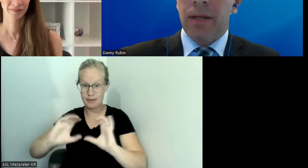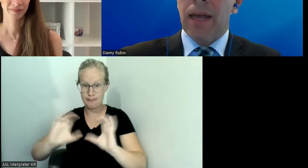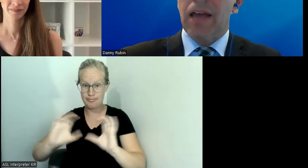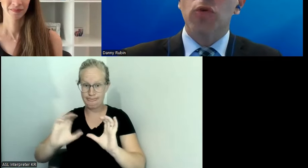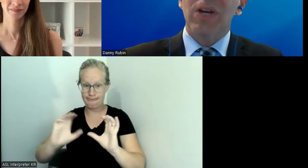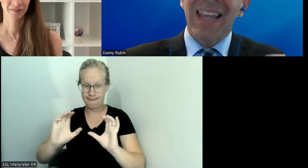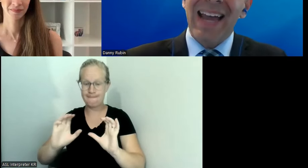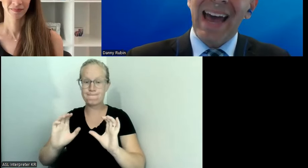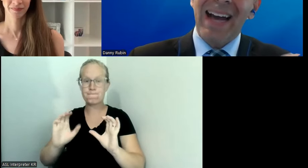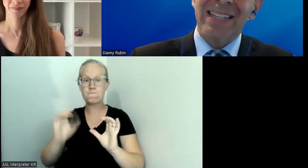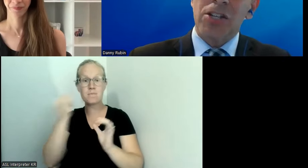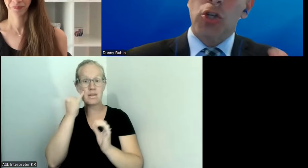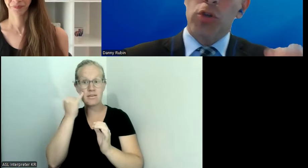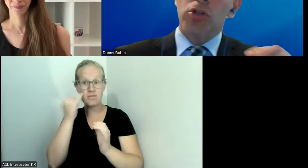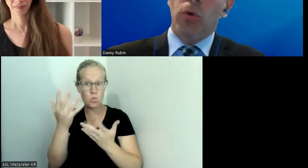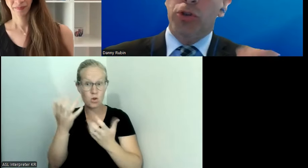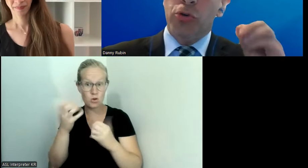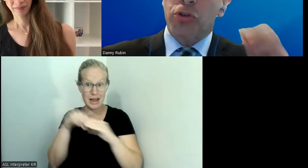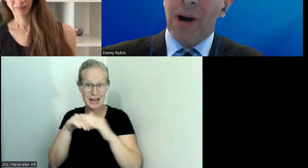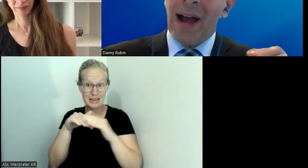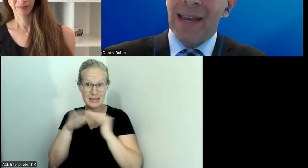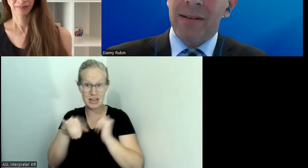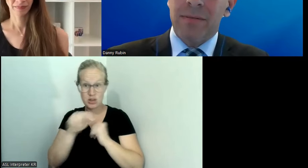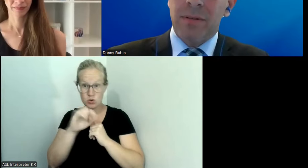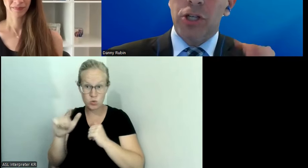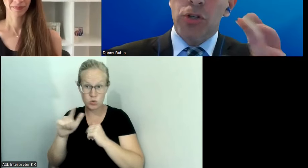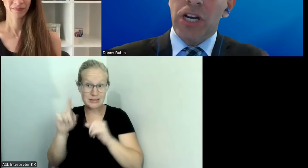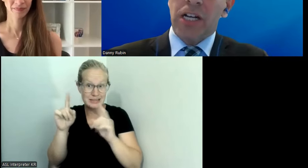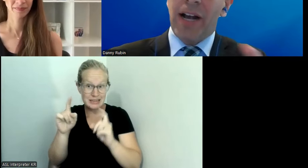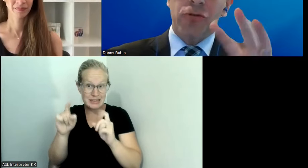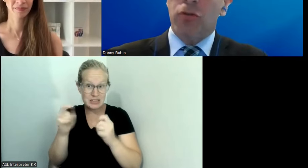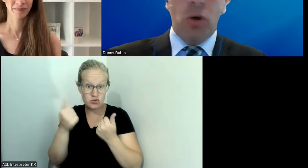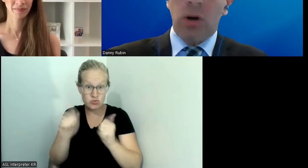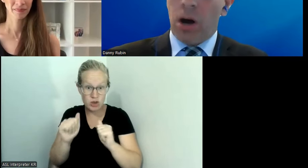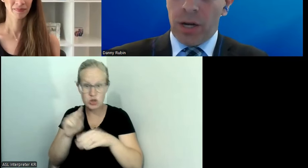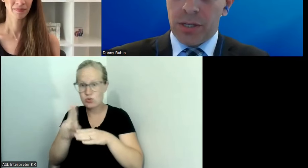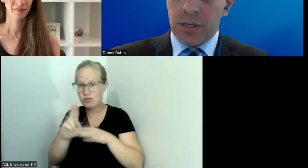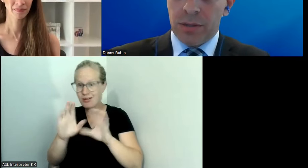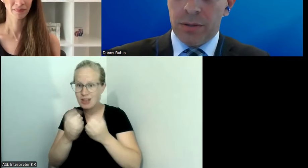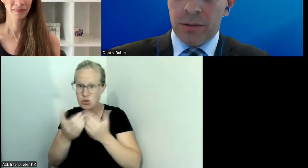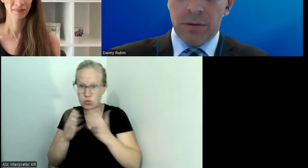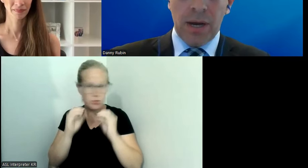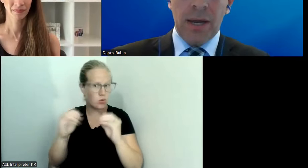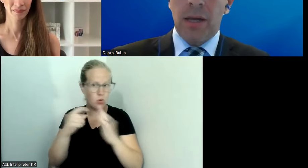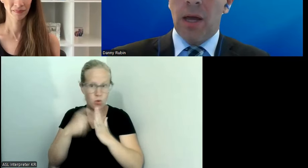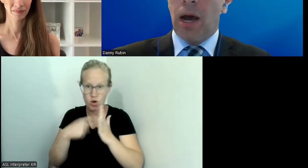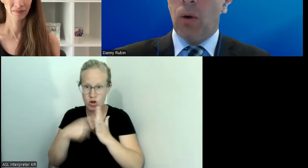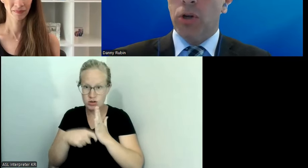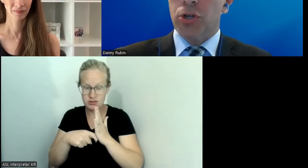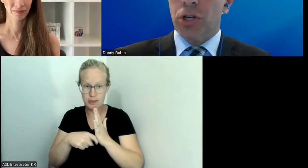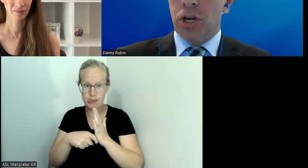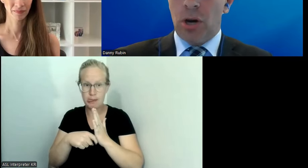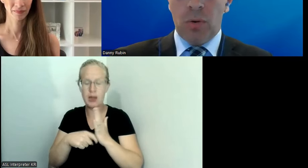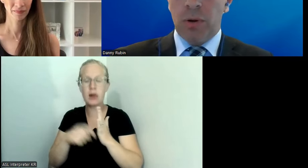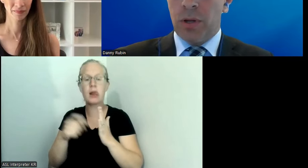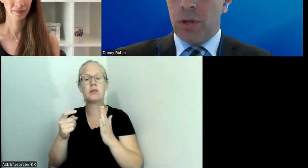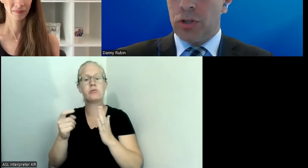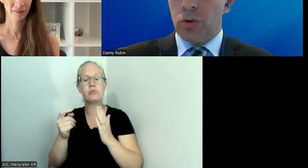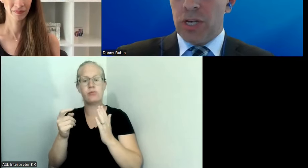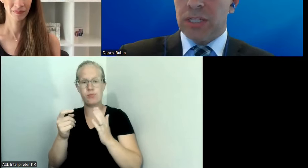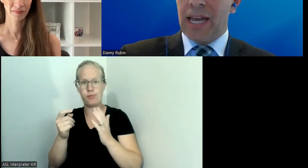Okay. If you would like access to this tool to try it, use it in a classroom, no cost. Okay. I want you to